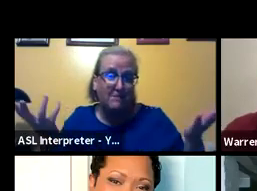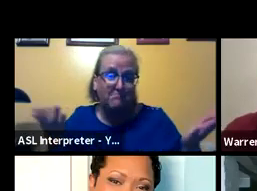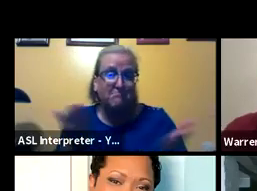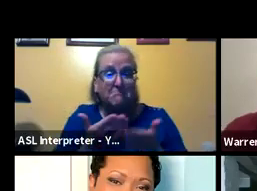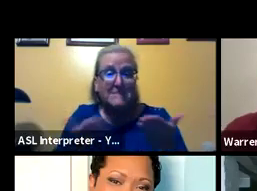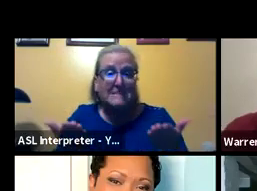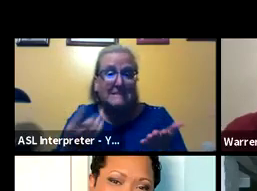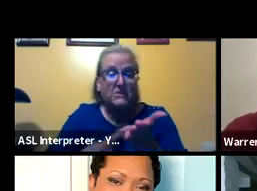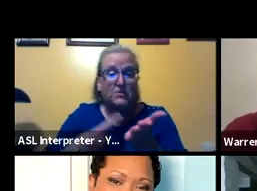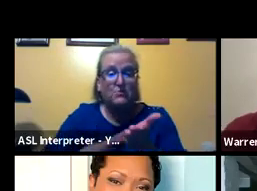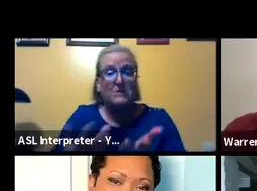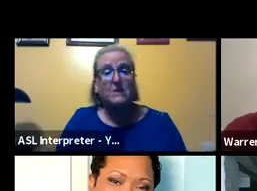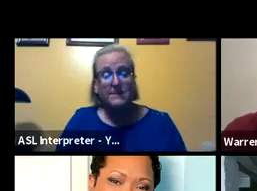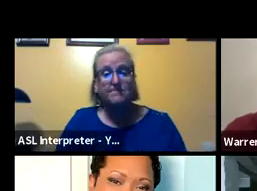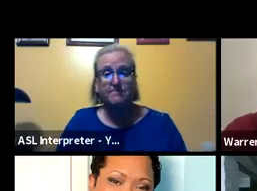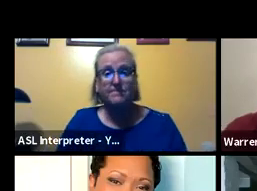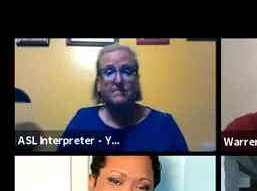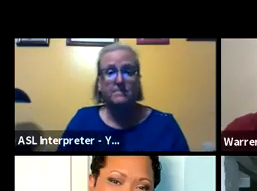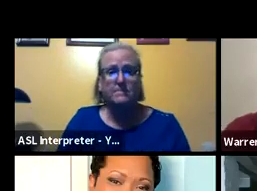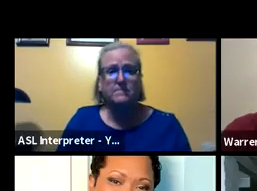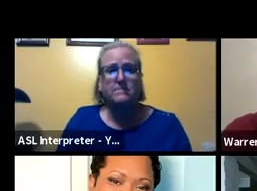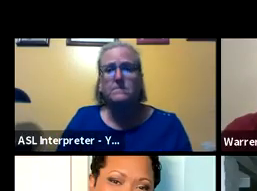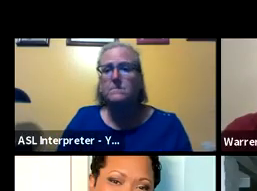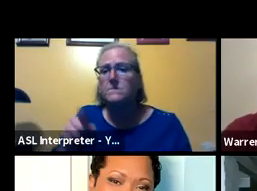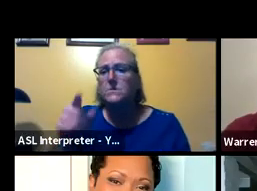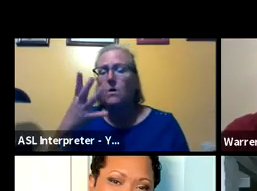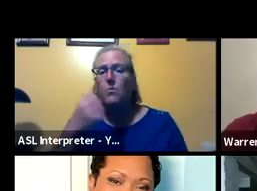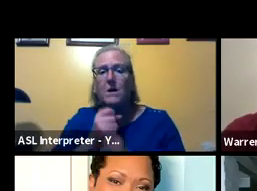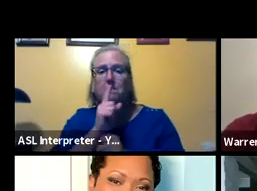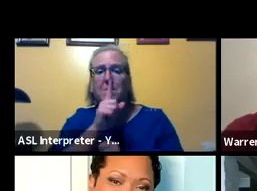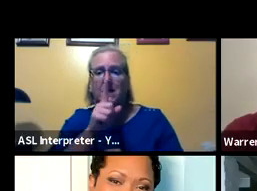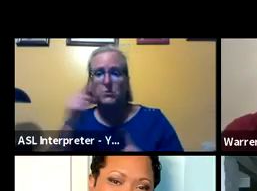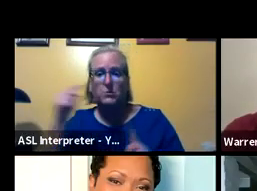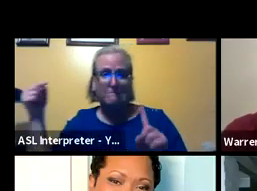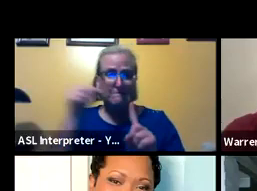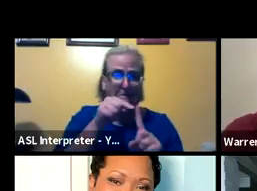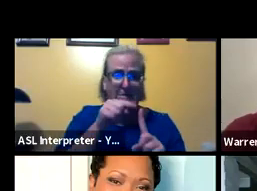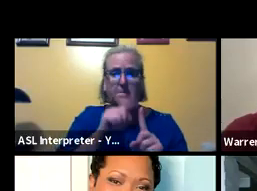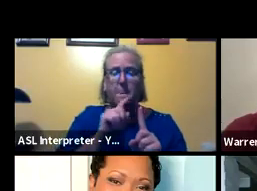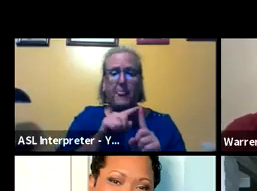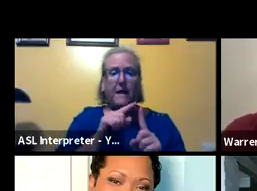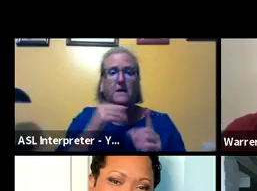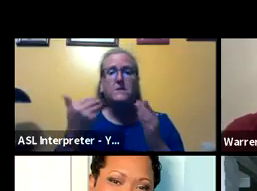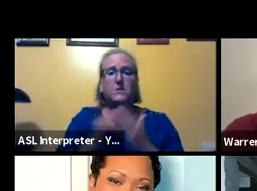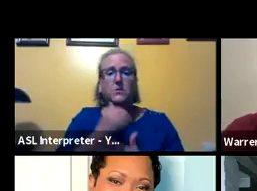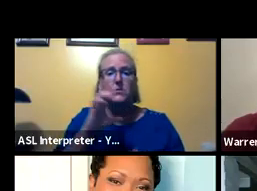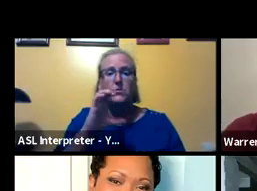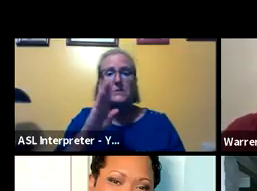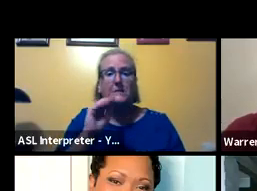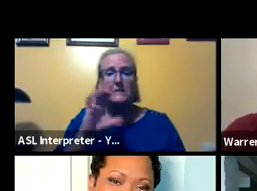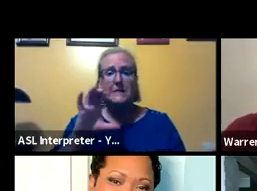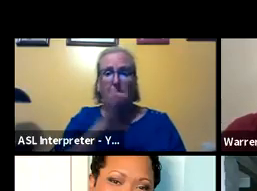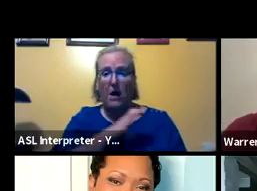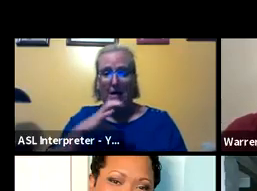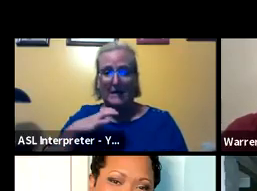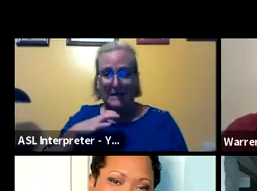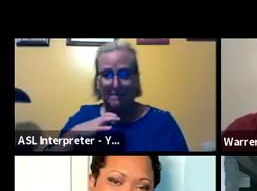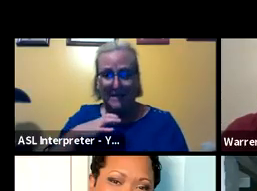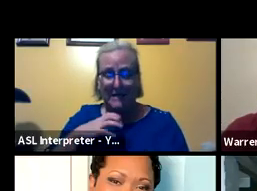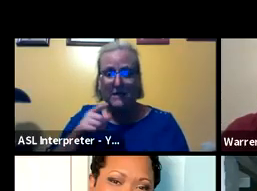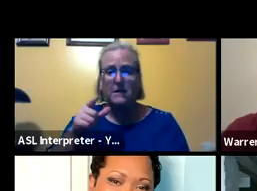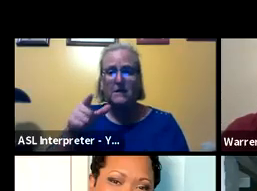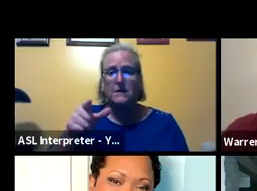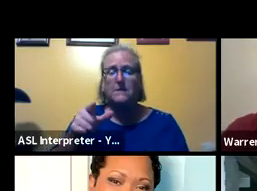discuss. And I want to make sure we get back to the matter at hand, which was our new CBOC committee member, which is the motion on the